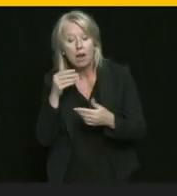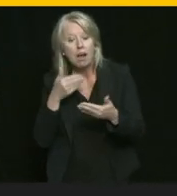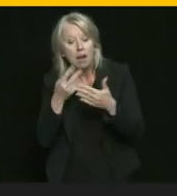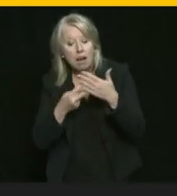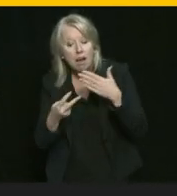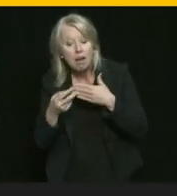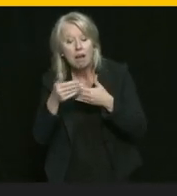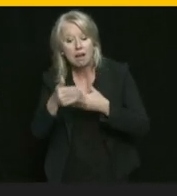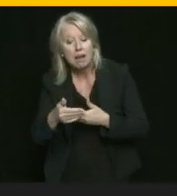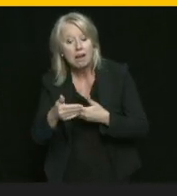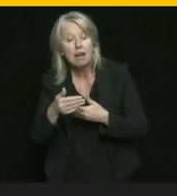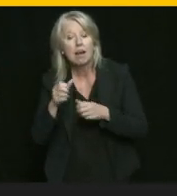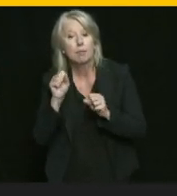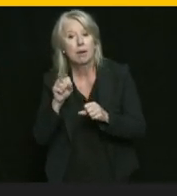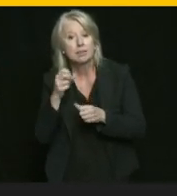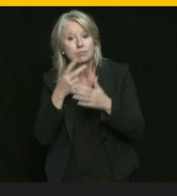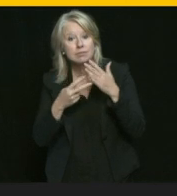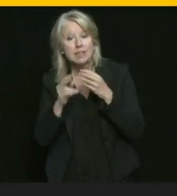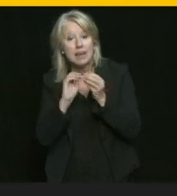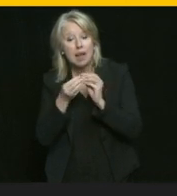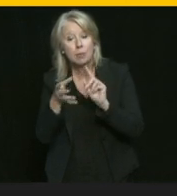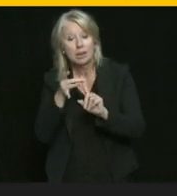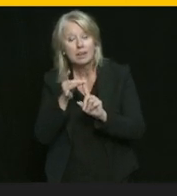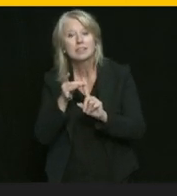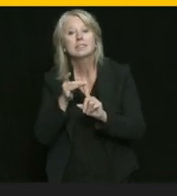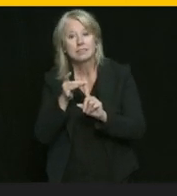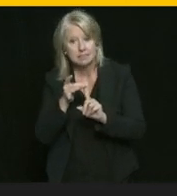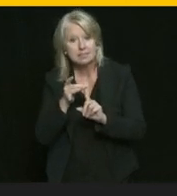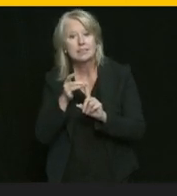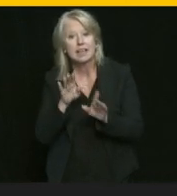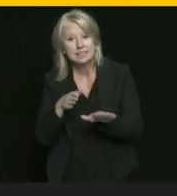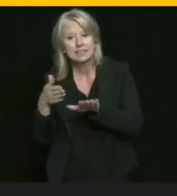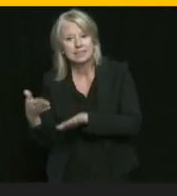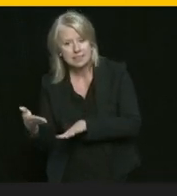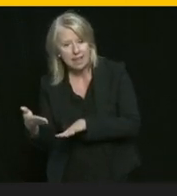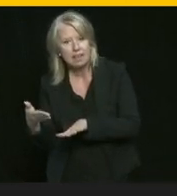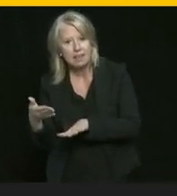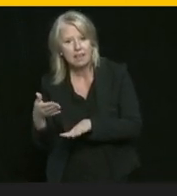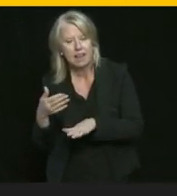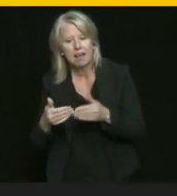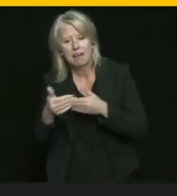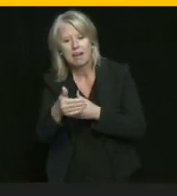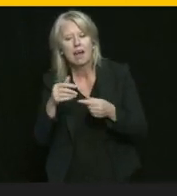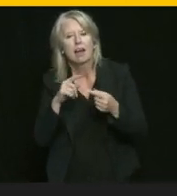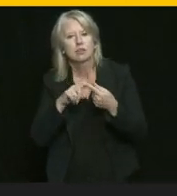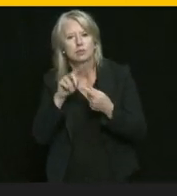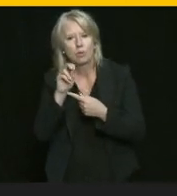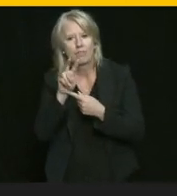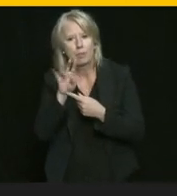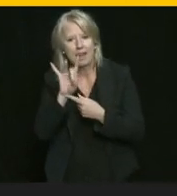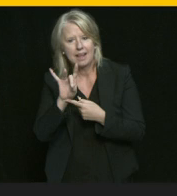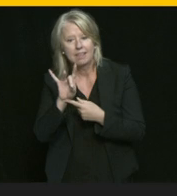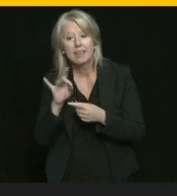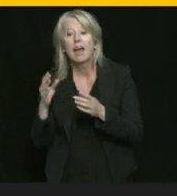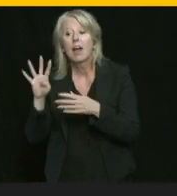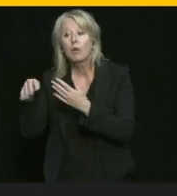shows the predicted cases and deaths due to COVID-19 out to November 8th. The graph on the